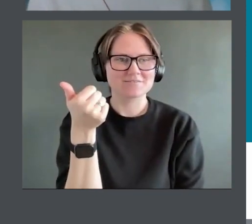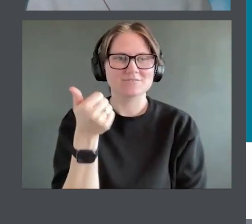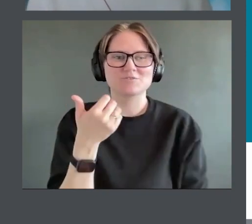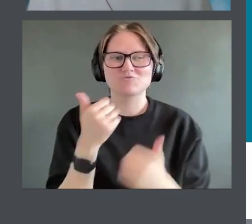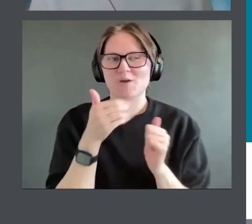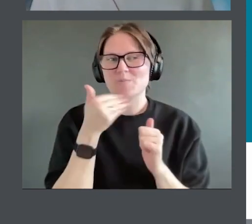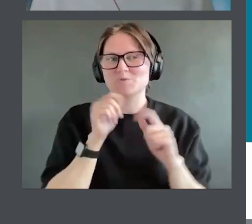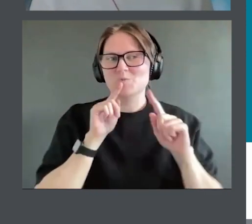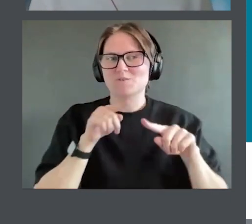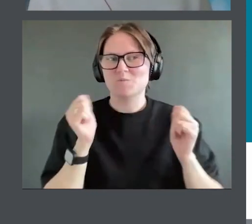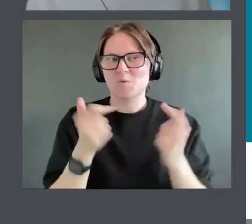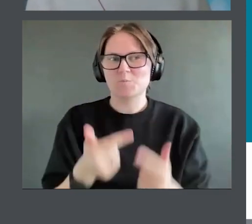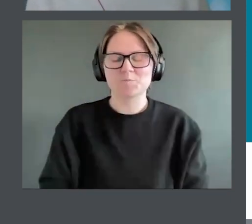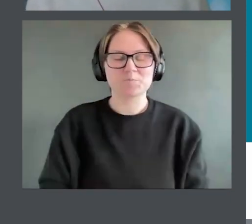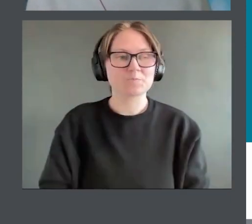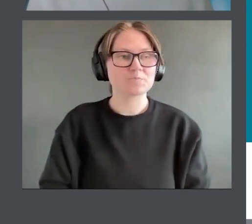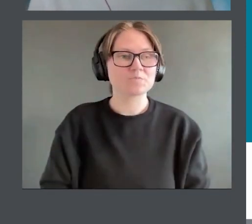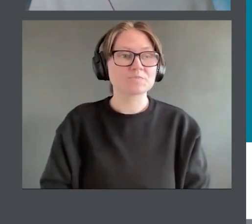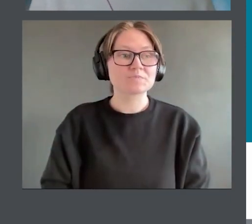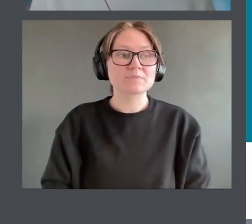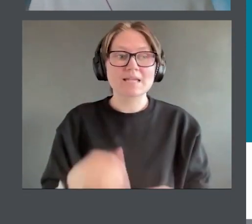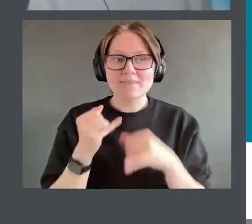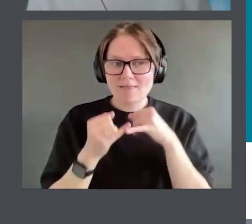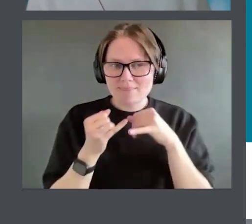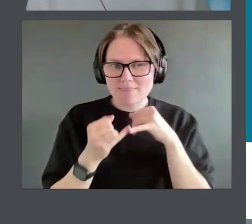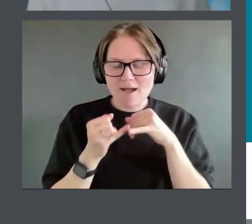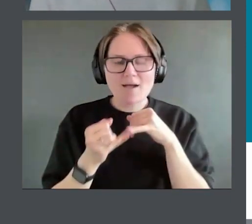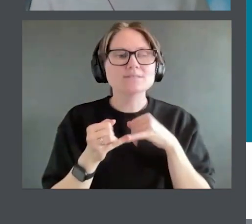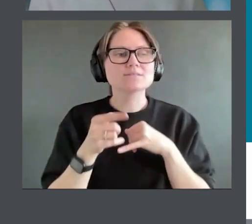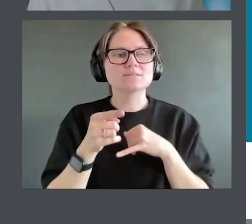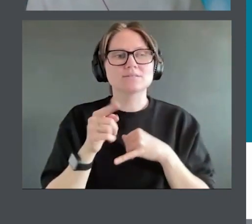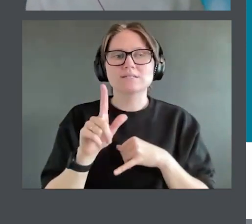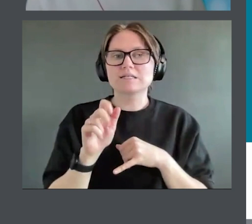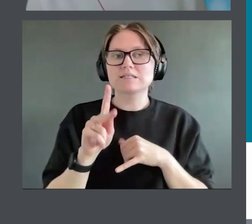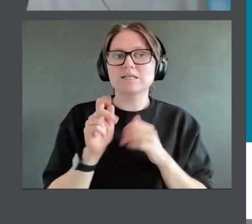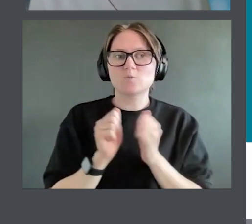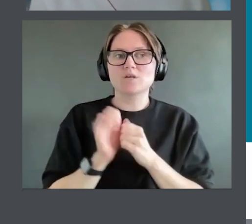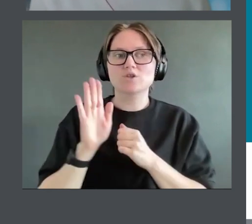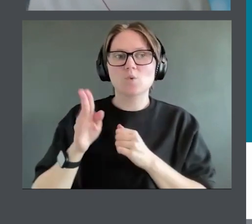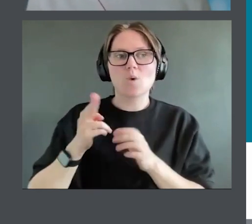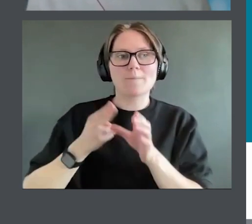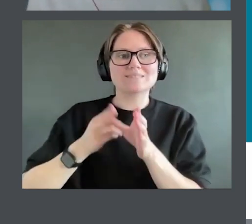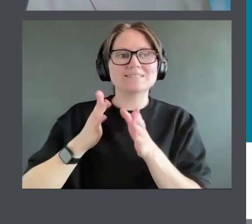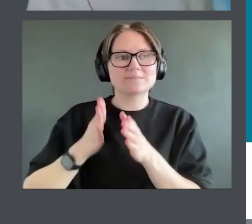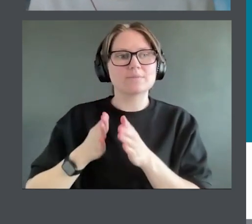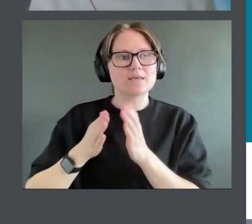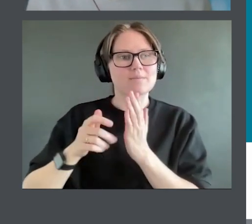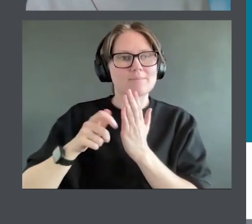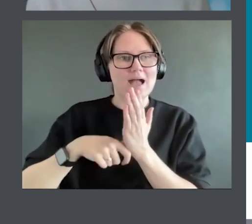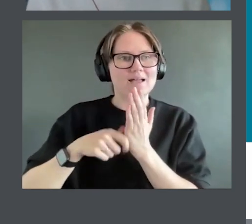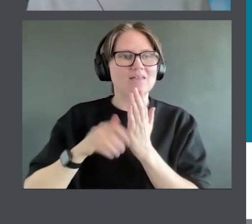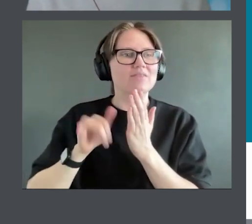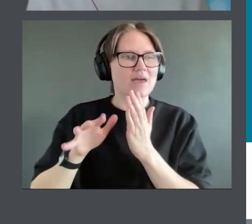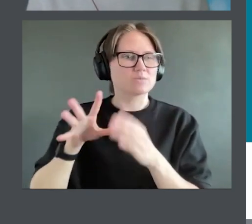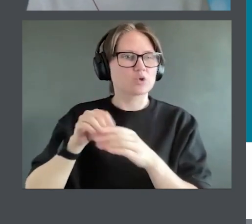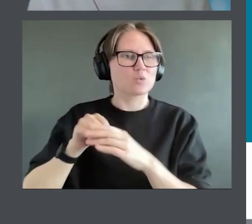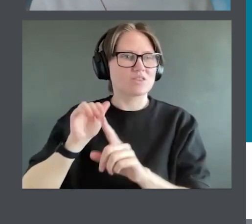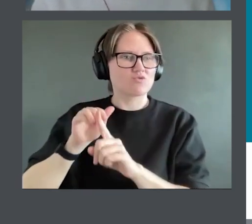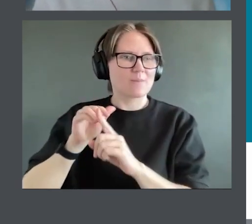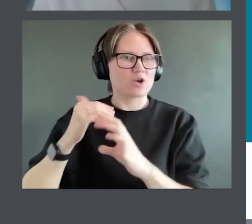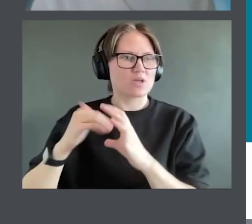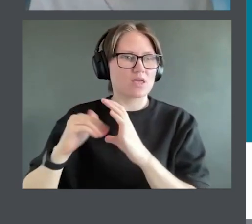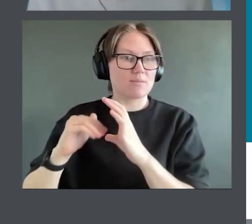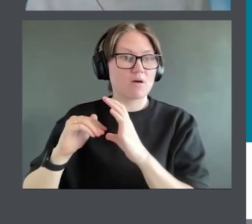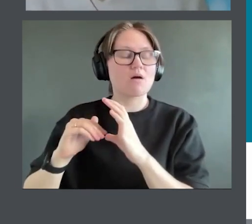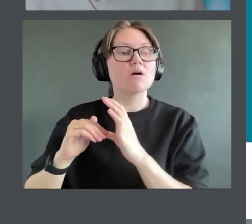them. And last but not least, a link with your participant packet was included in your reminder email. That's where you're going to